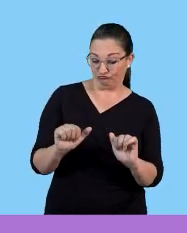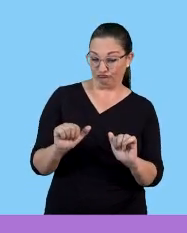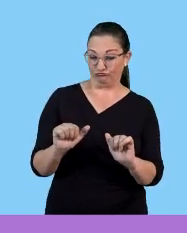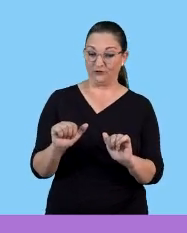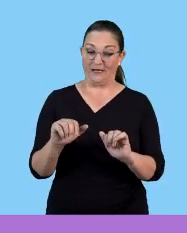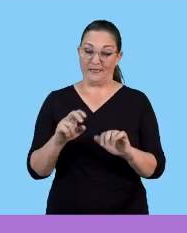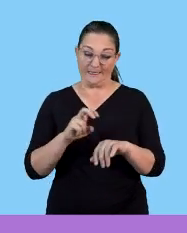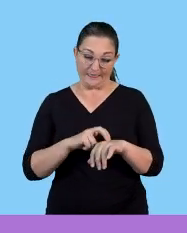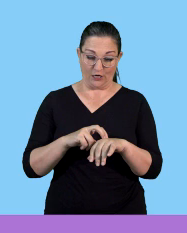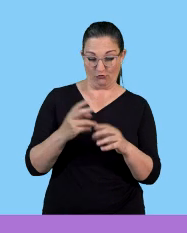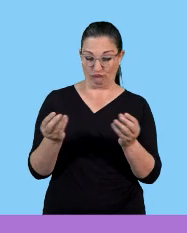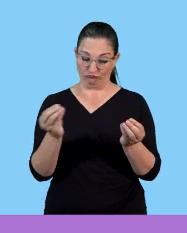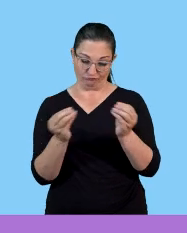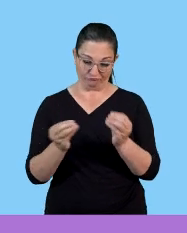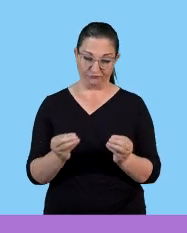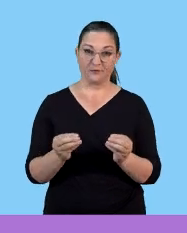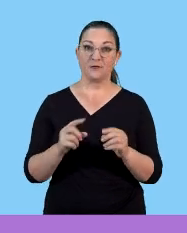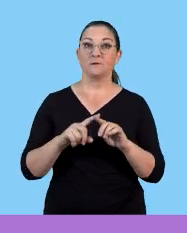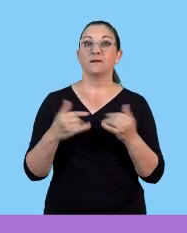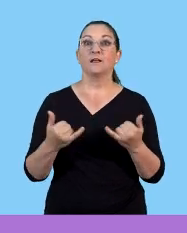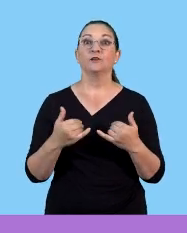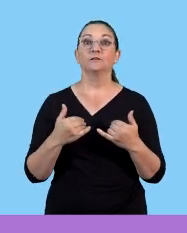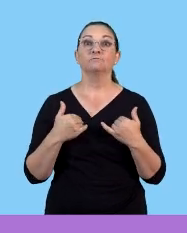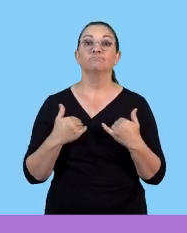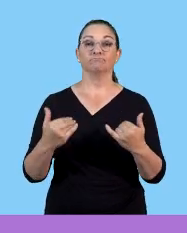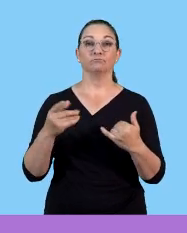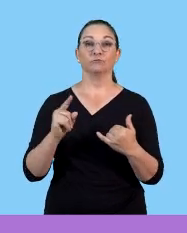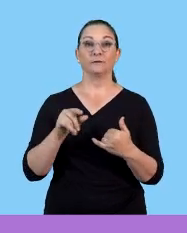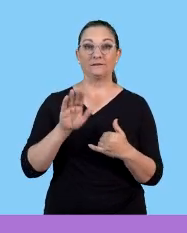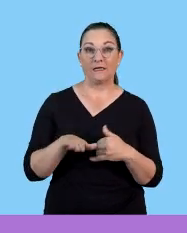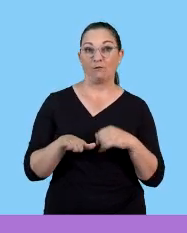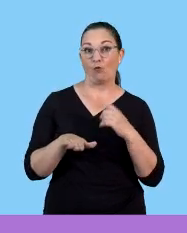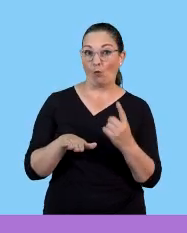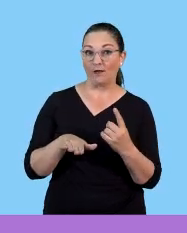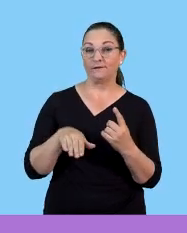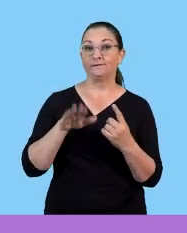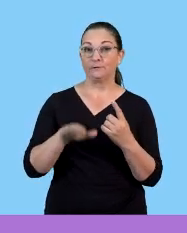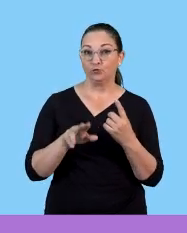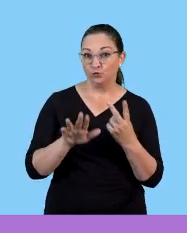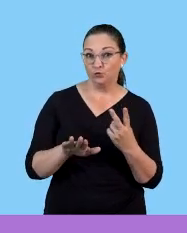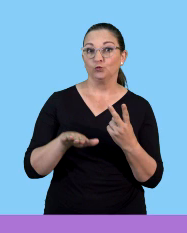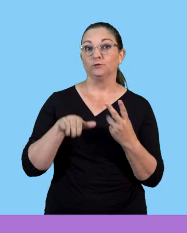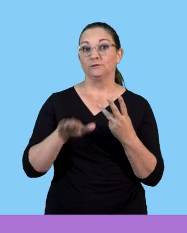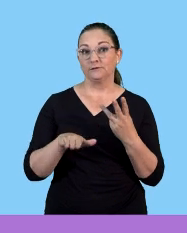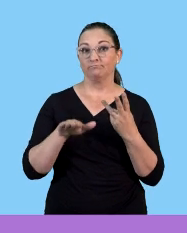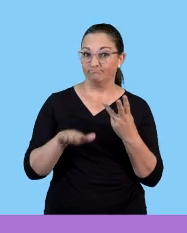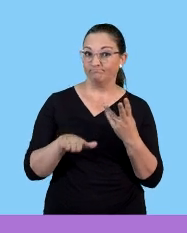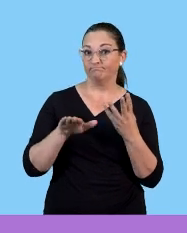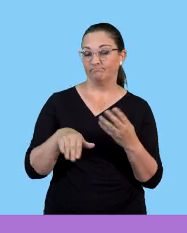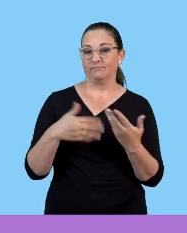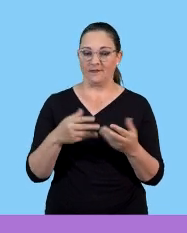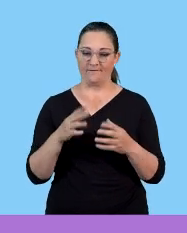should be assembled. Now, in this case, we've got to start at step one and continue the process until the chair